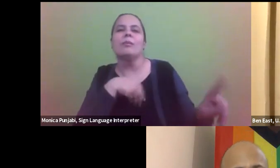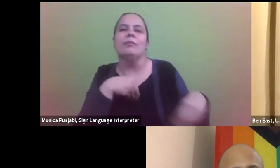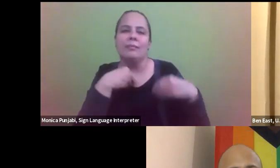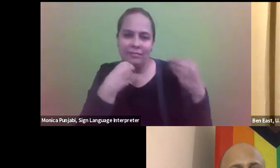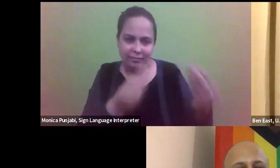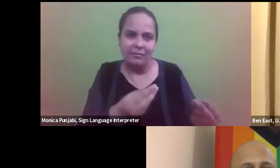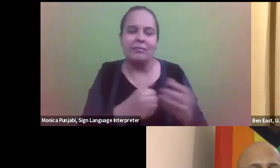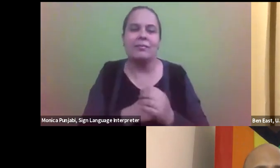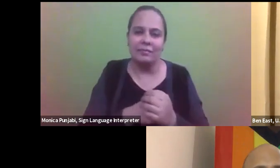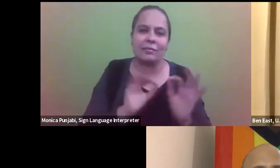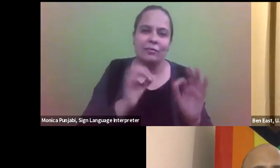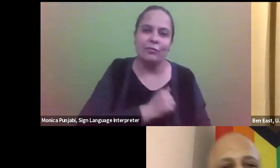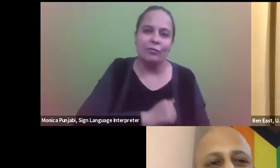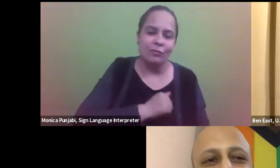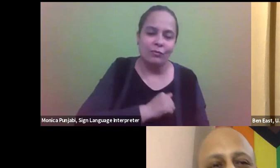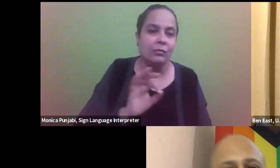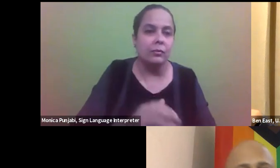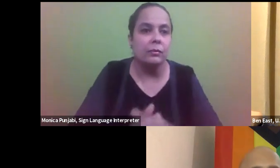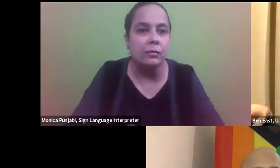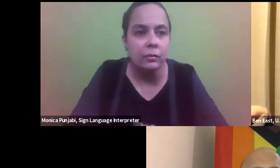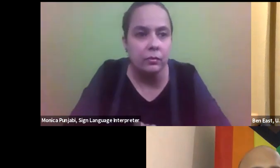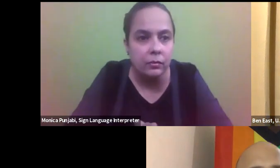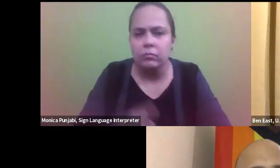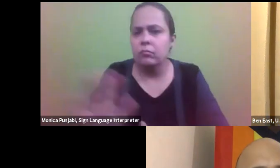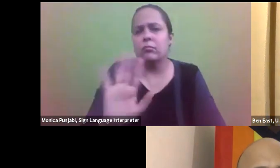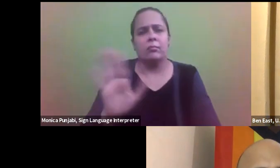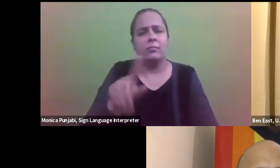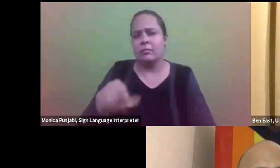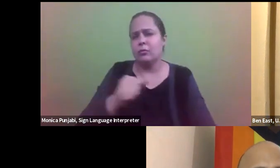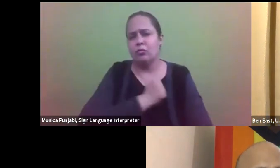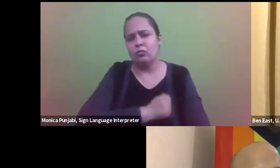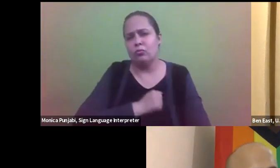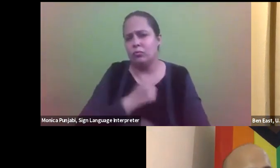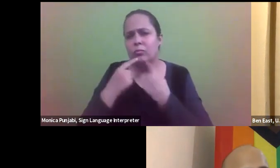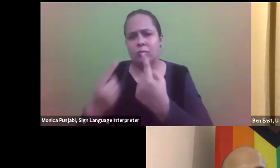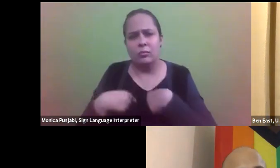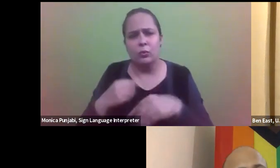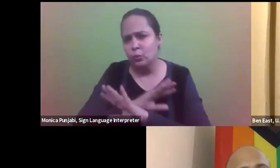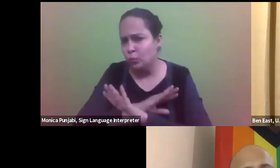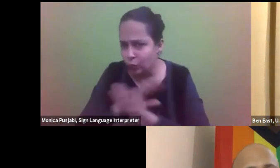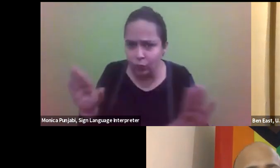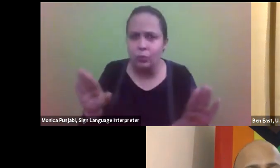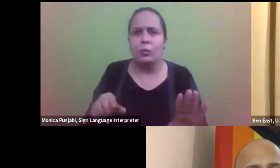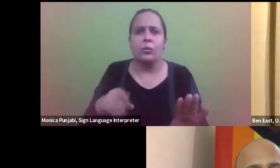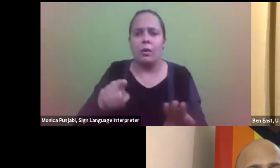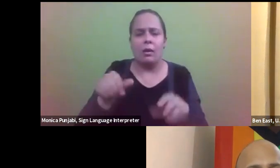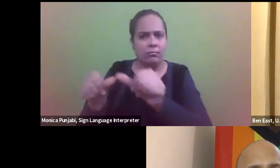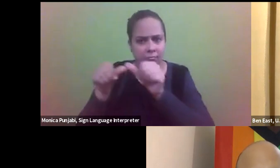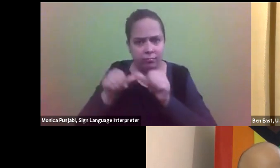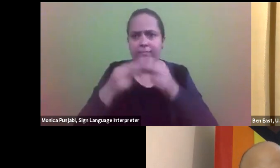from. You do not need to apologize for that, Kanishka. We appreciate hearing that journey. It's an important and impressive